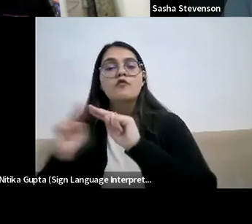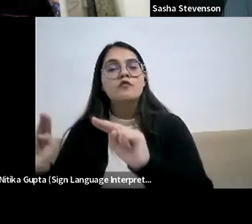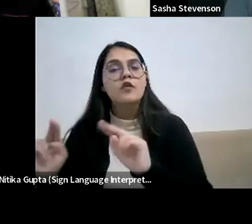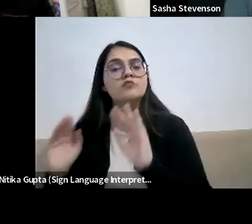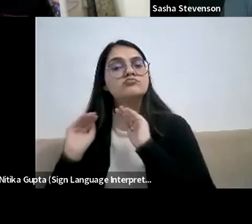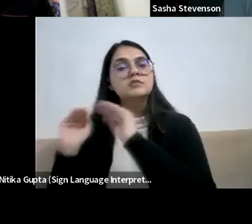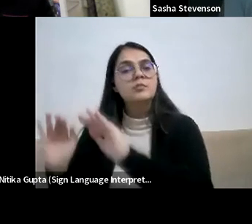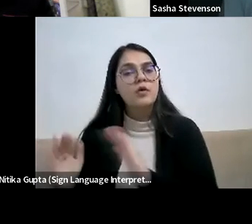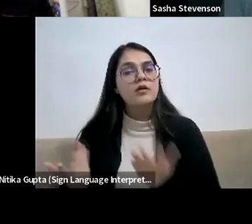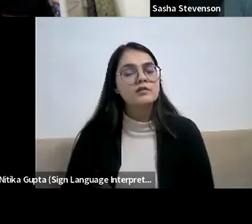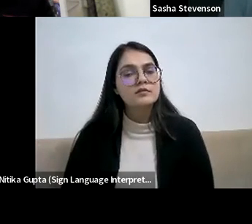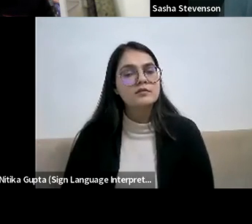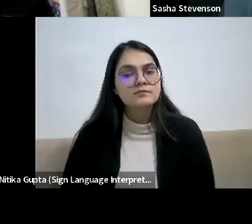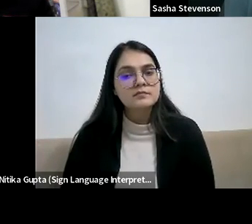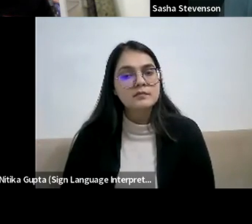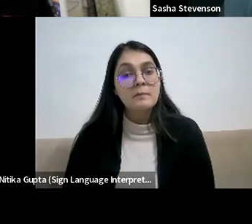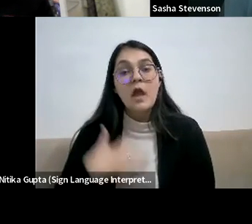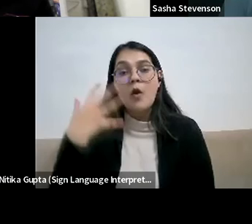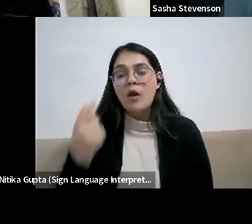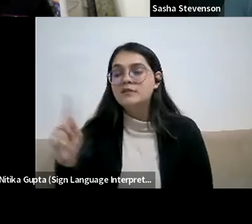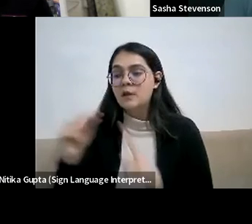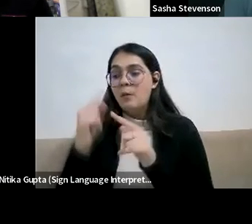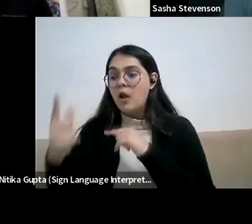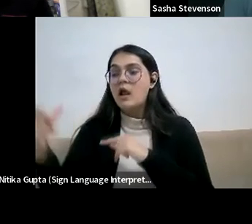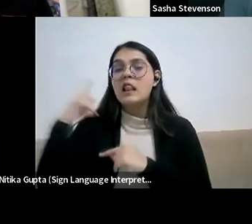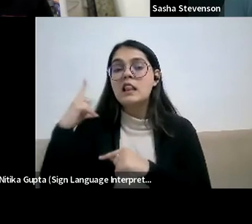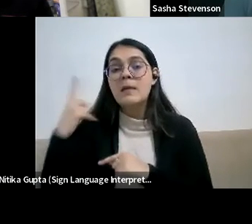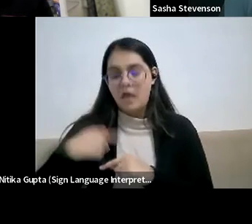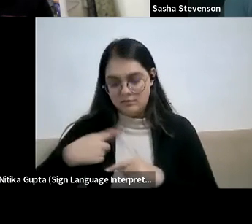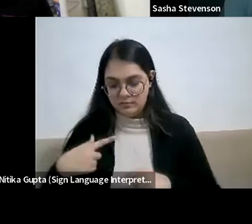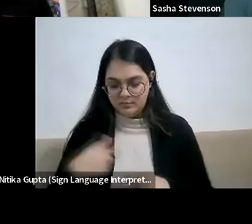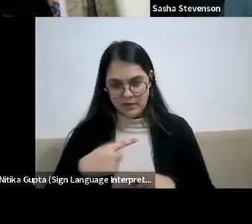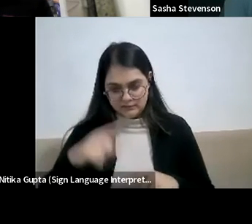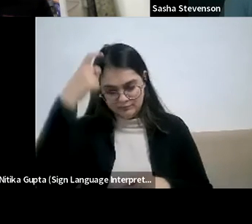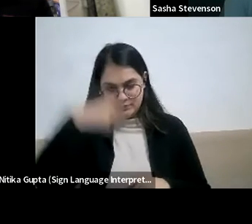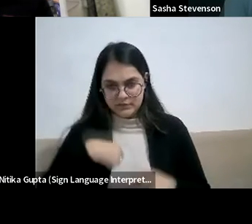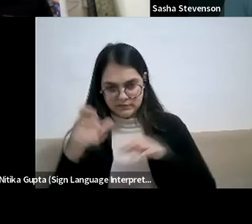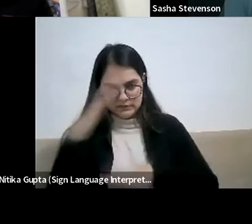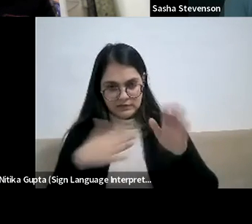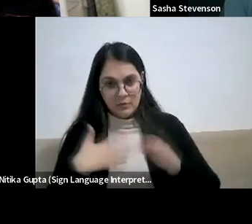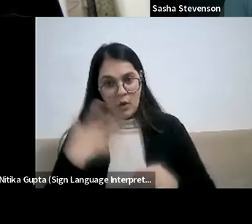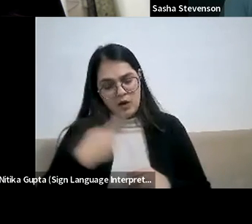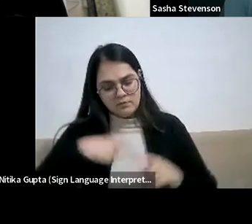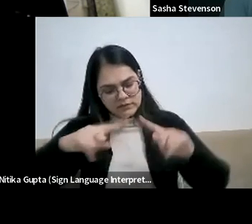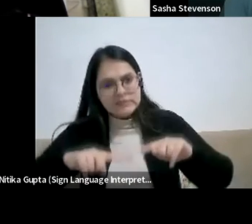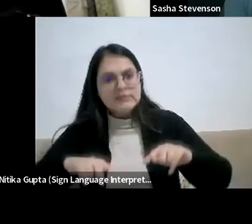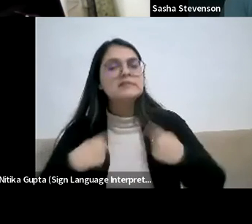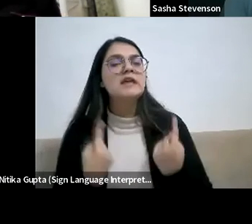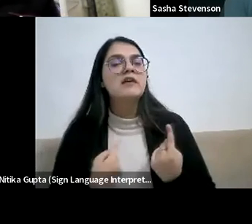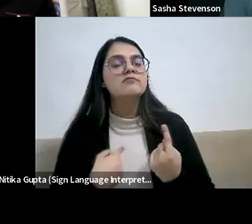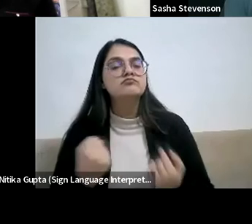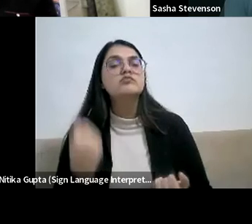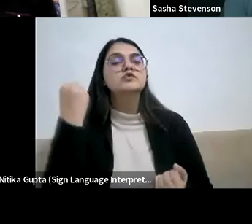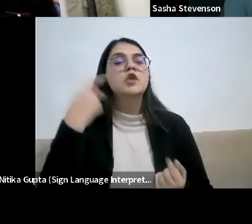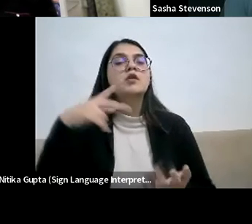represented does not mean somebody would speak on behalf of us. We have to speak on our own behalf, nothing us without us about us, right?